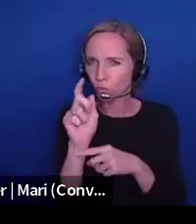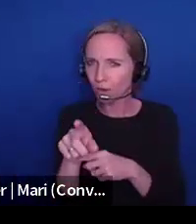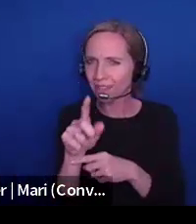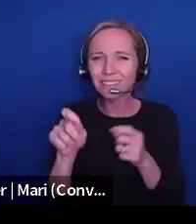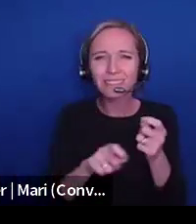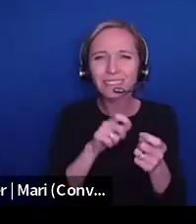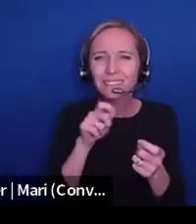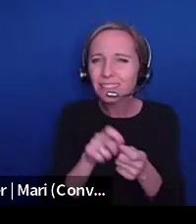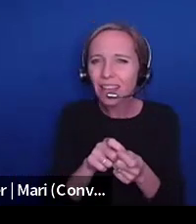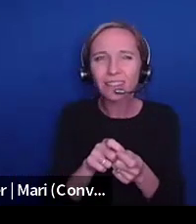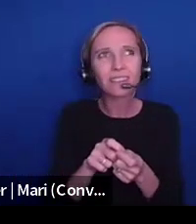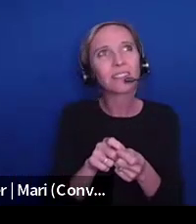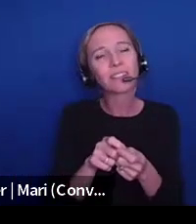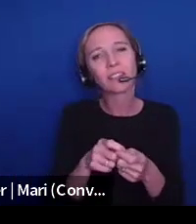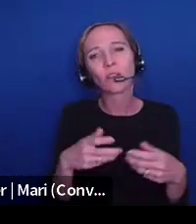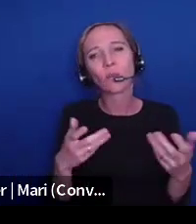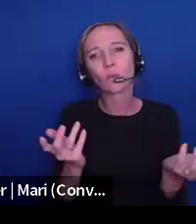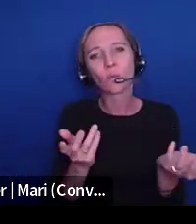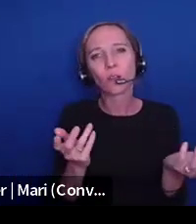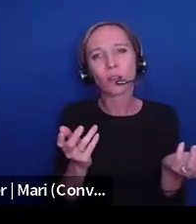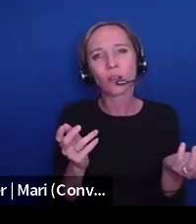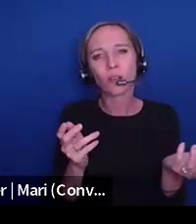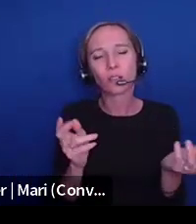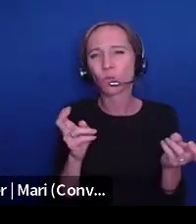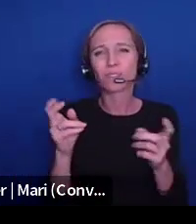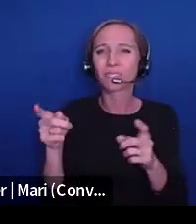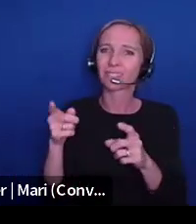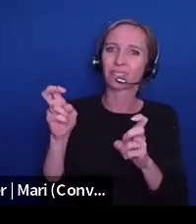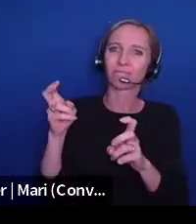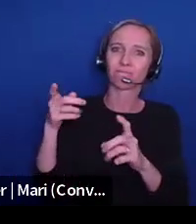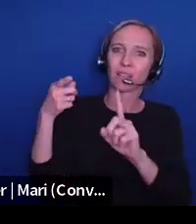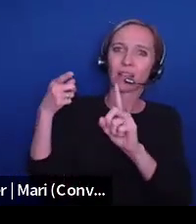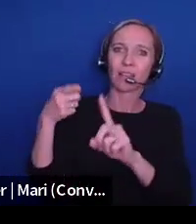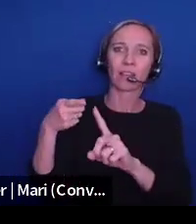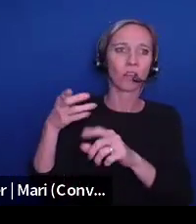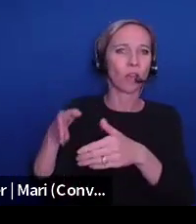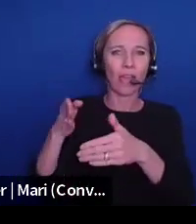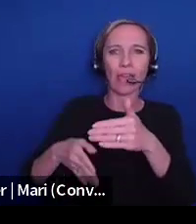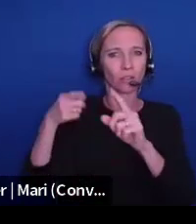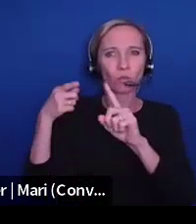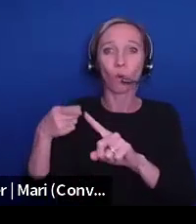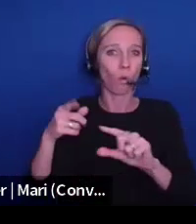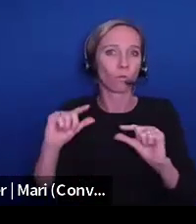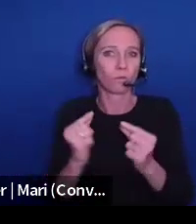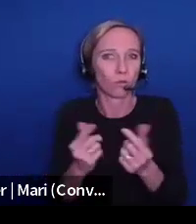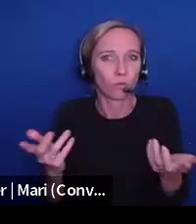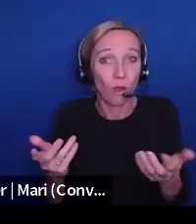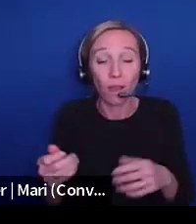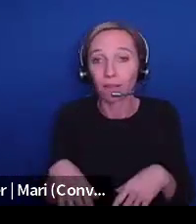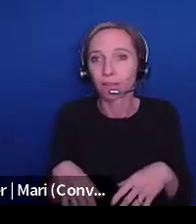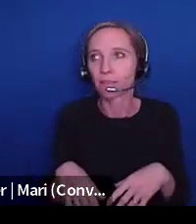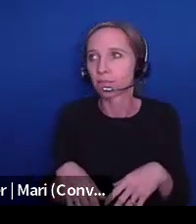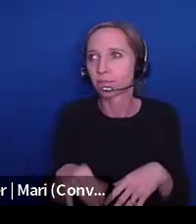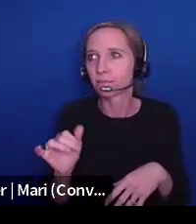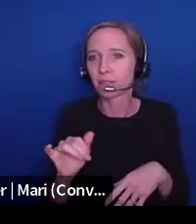what would be the end goal of the group, like